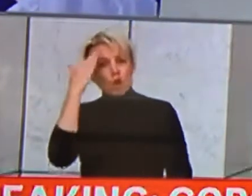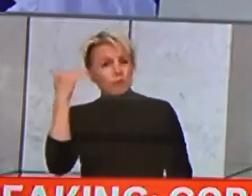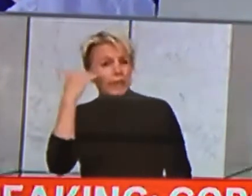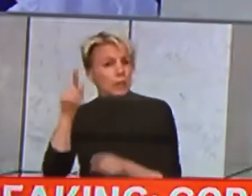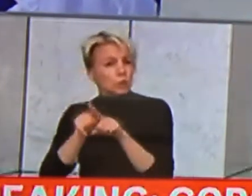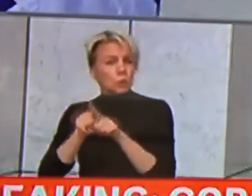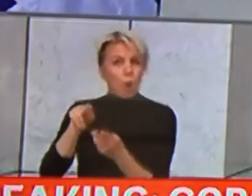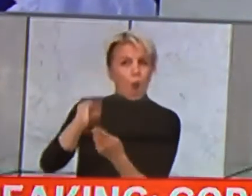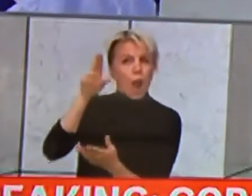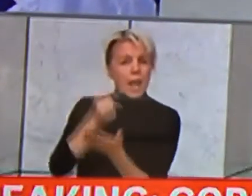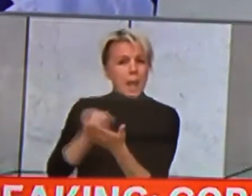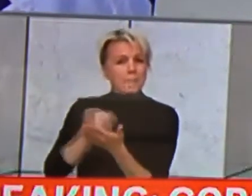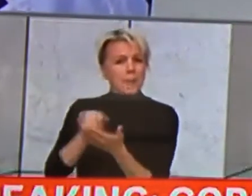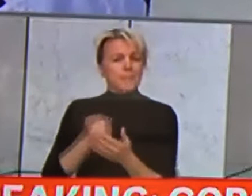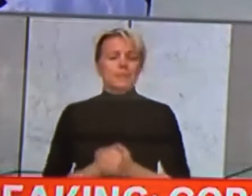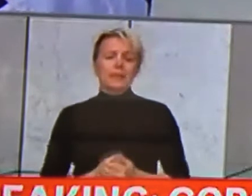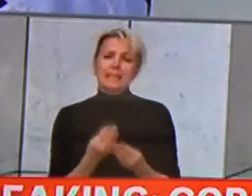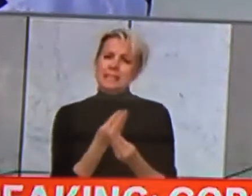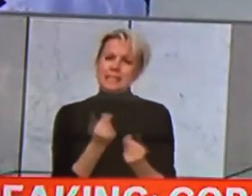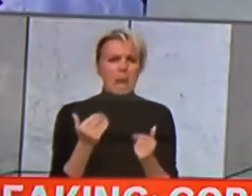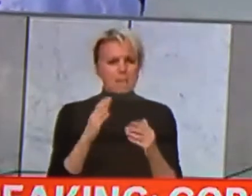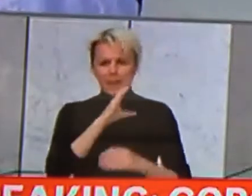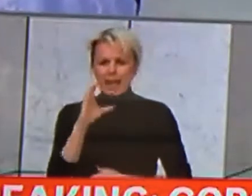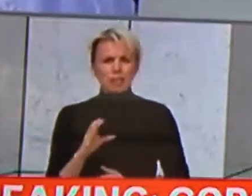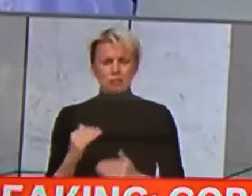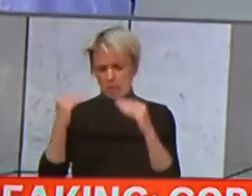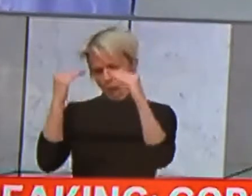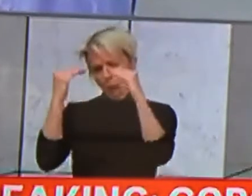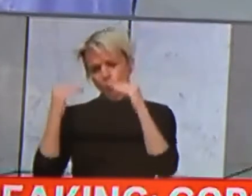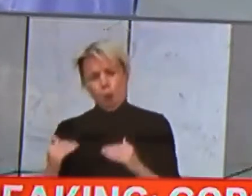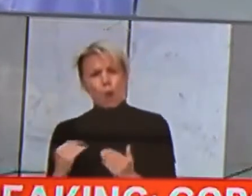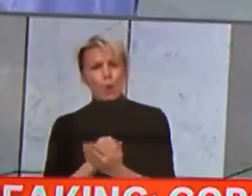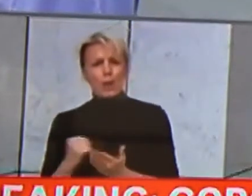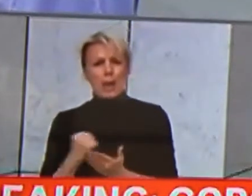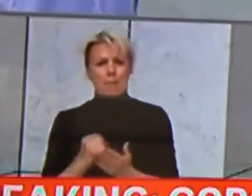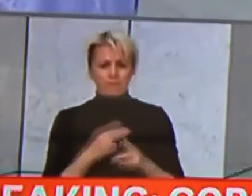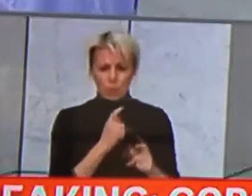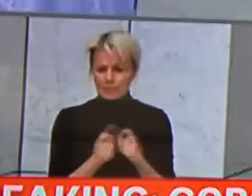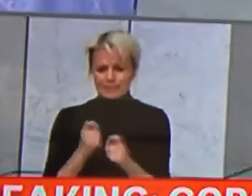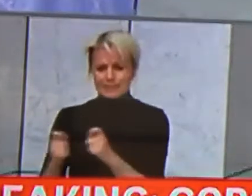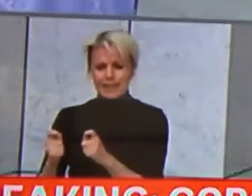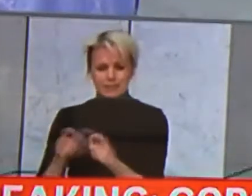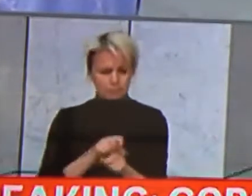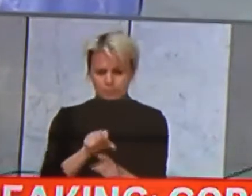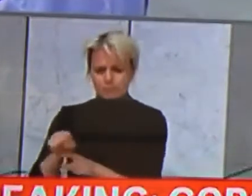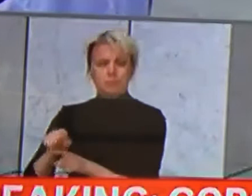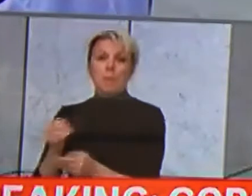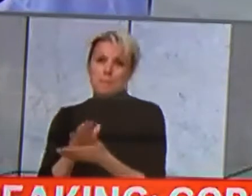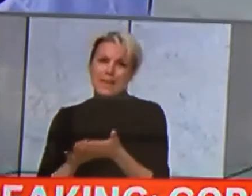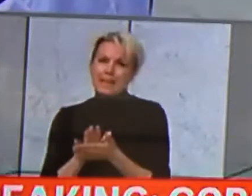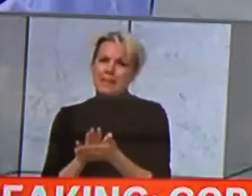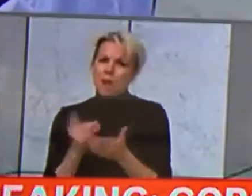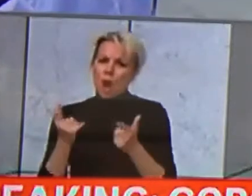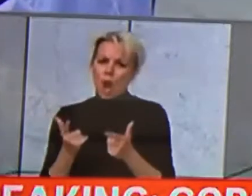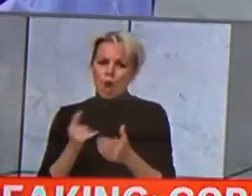day, other places have testing regimes, and we are 25 times higher than that. And we're about 5 times higher than the UK on my